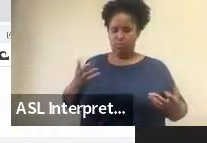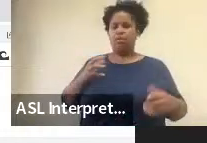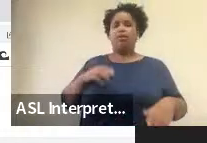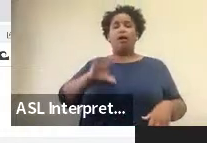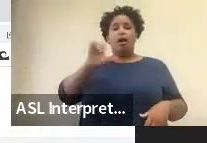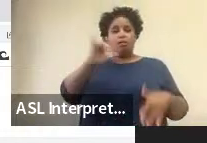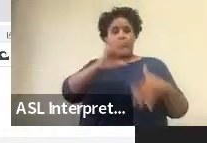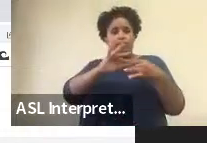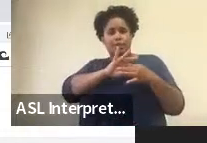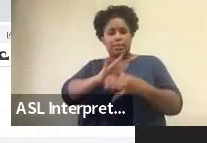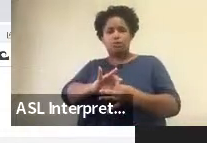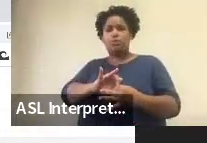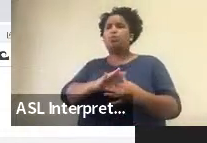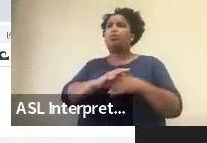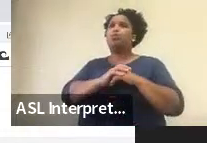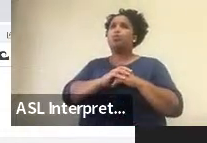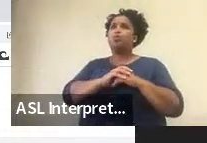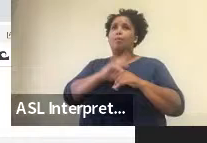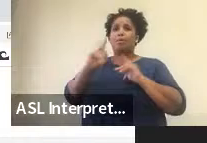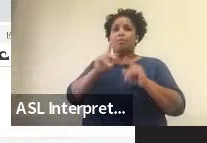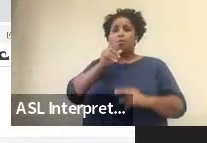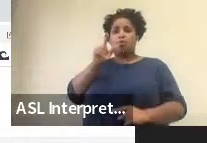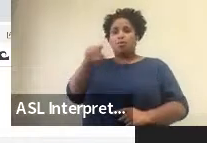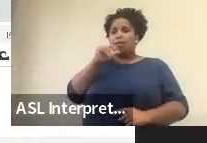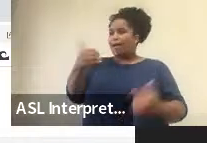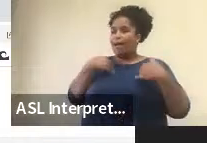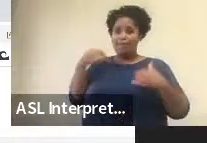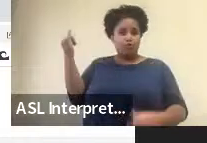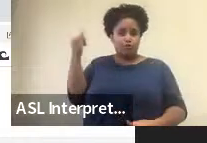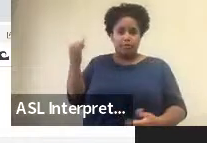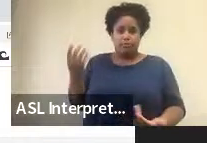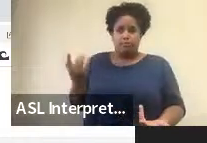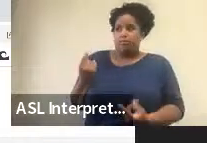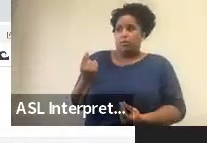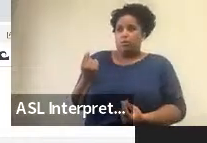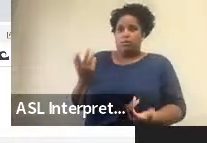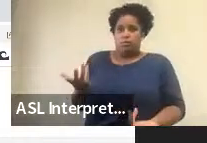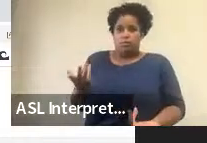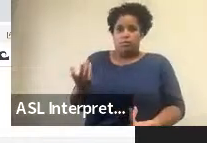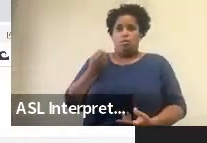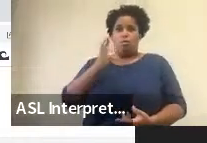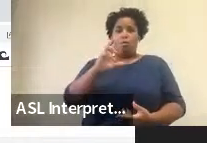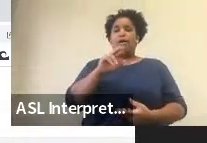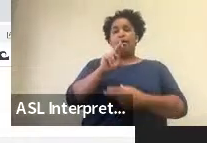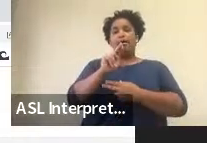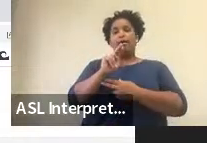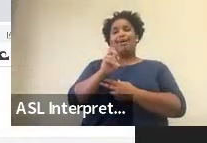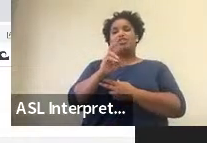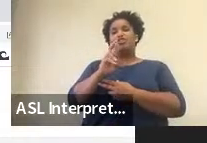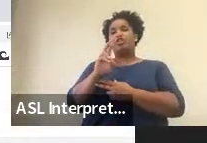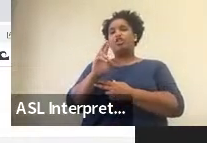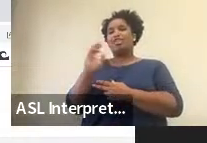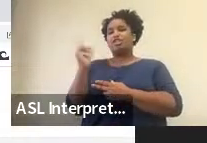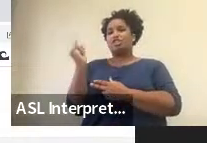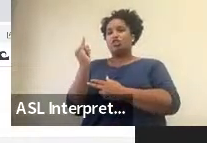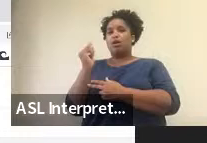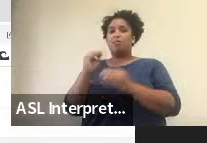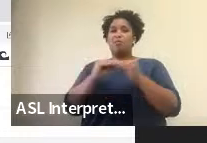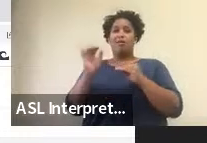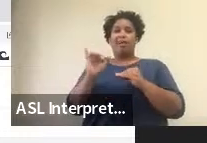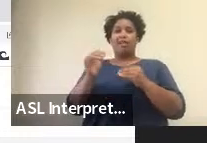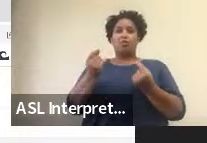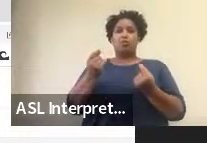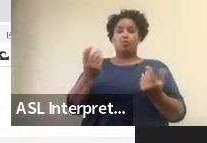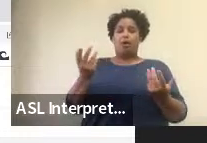comments related to people who don't have insurance or are underinsured. They were more likely